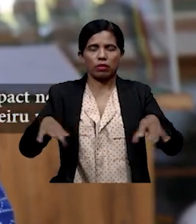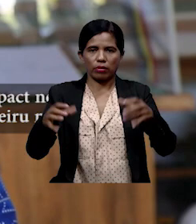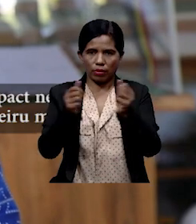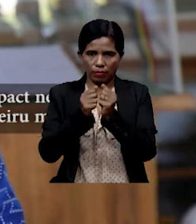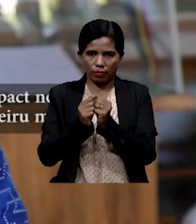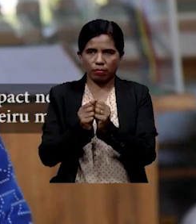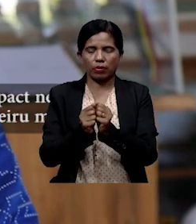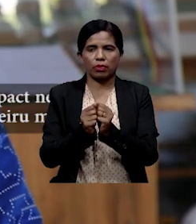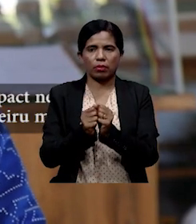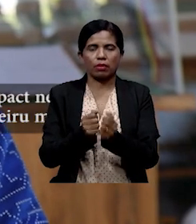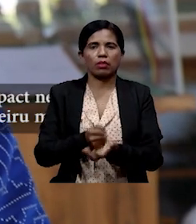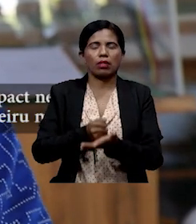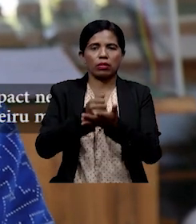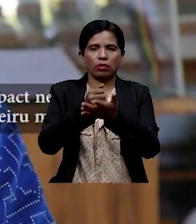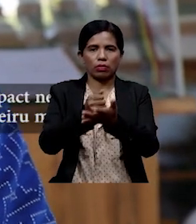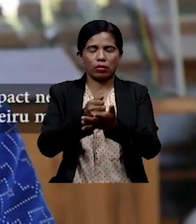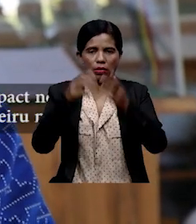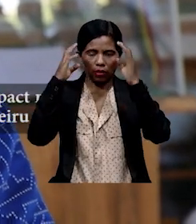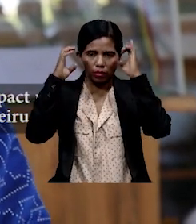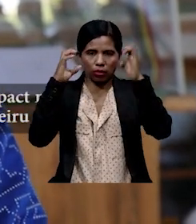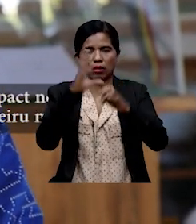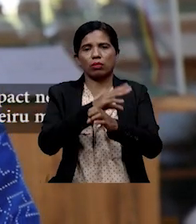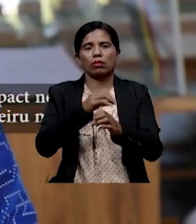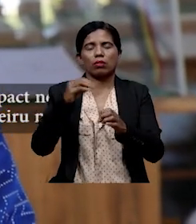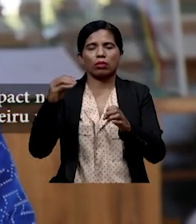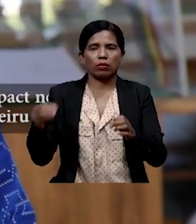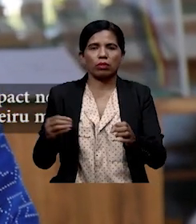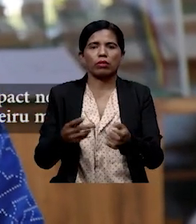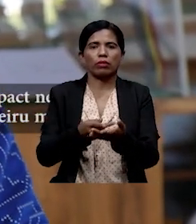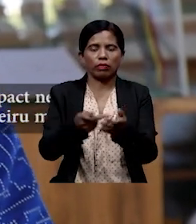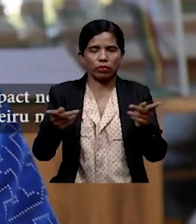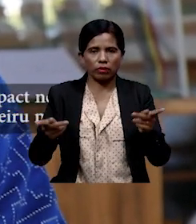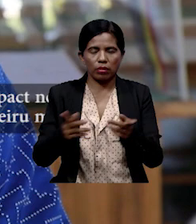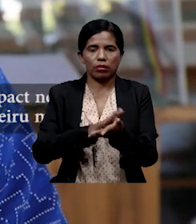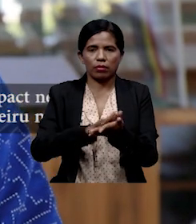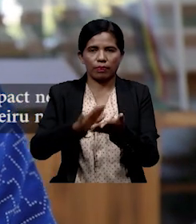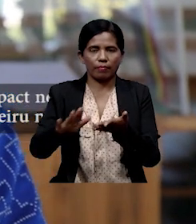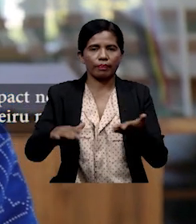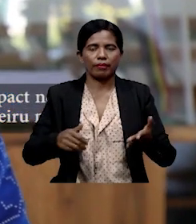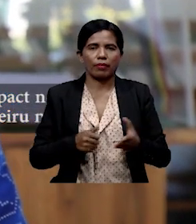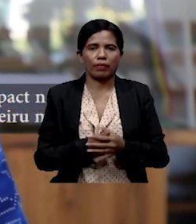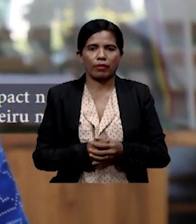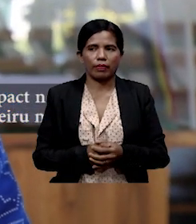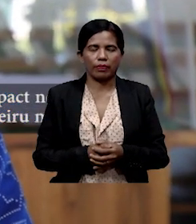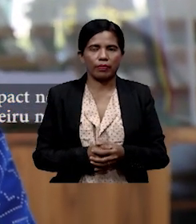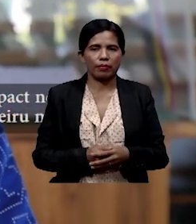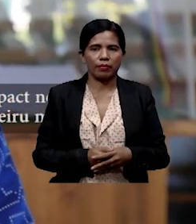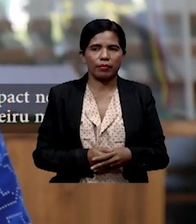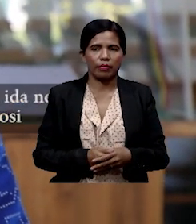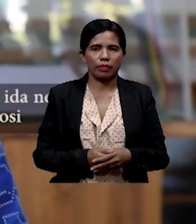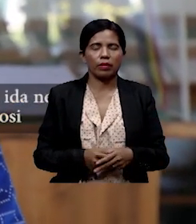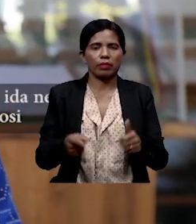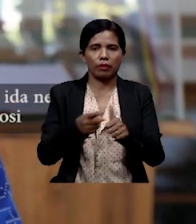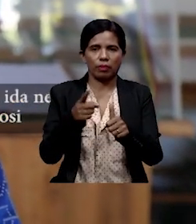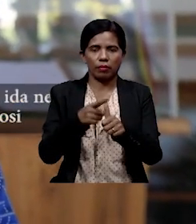another bit of time, but the compact has been under work for a while. It will focus on two main things. The first